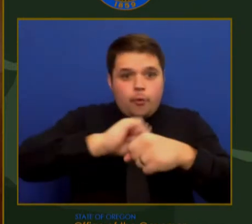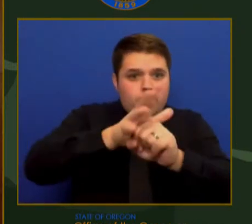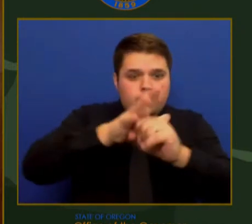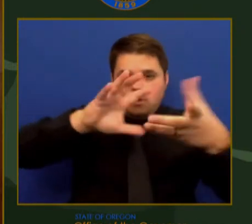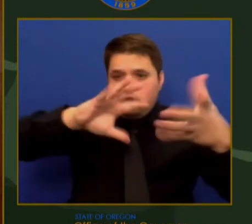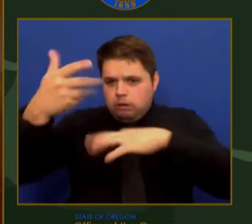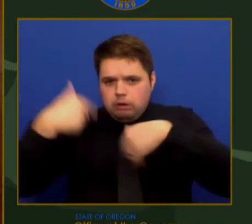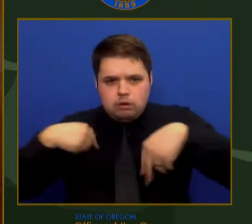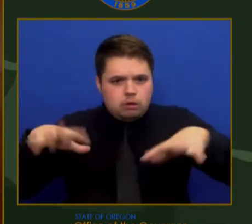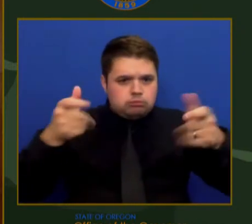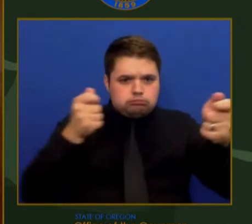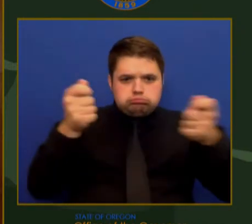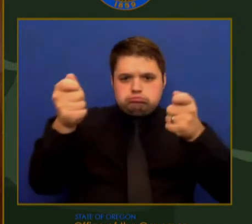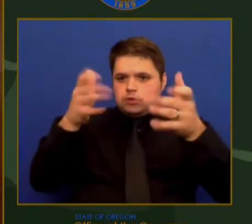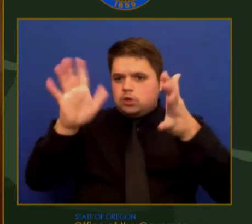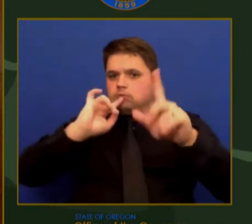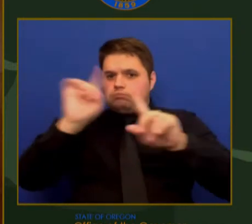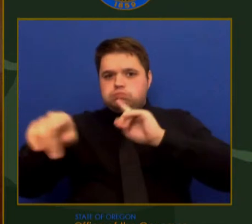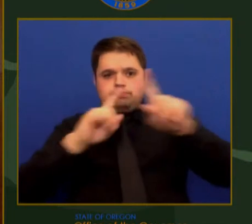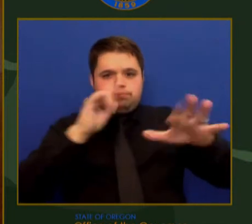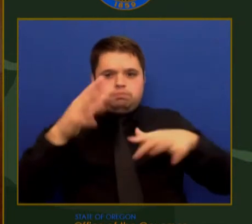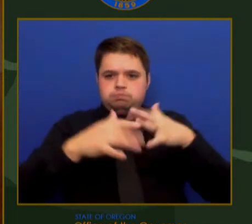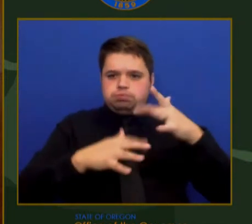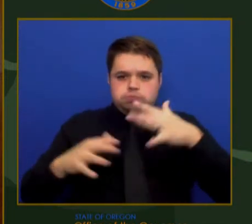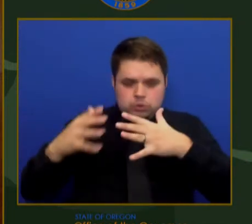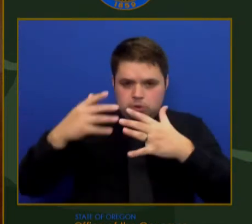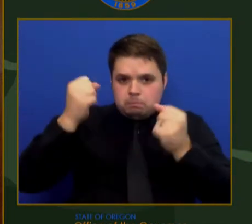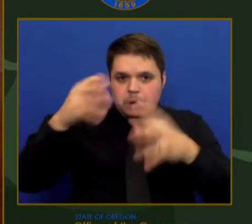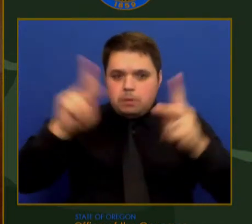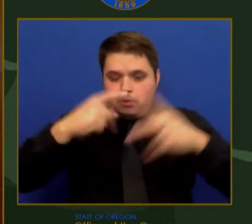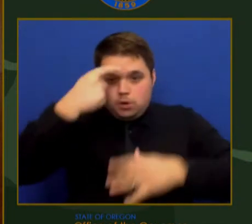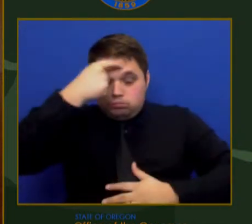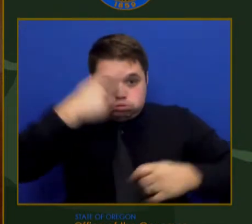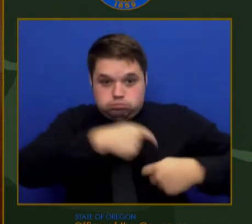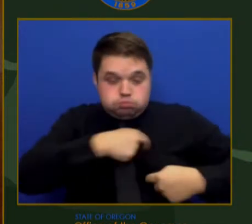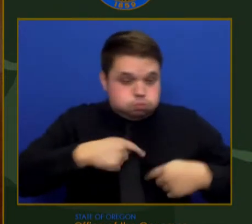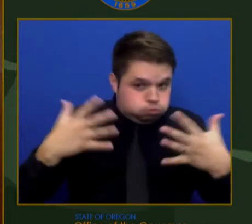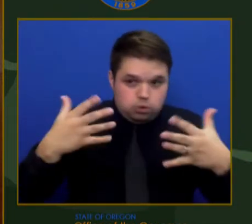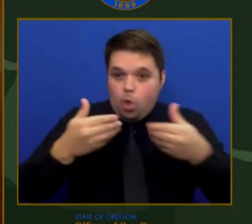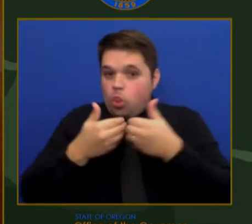defined these times, it doesn't need to define our lives.